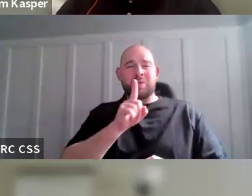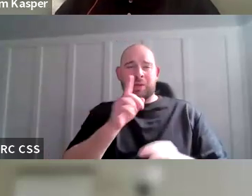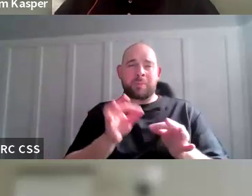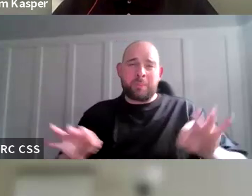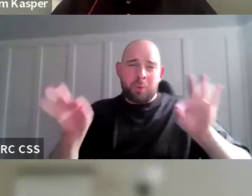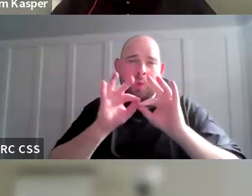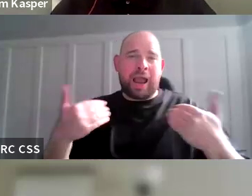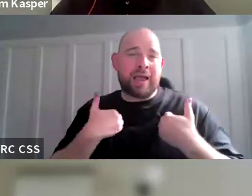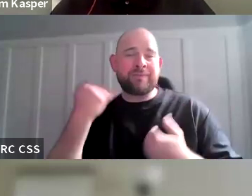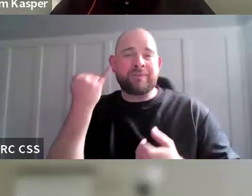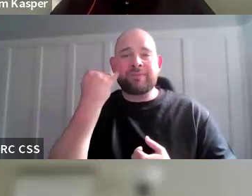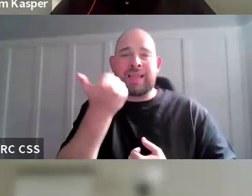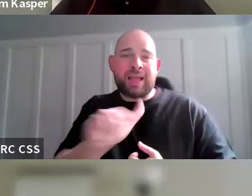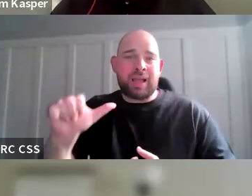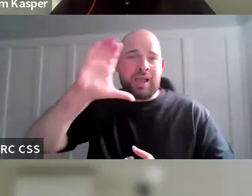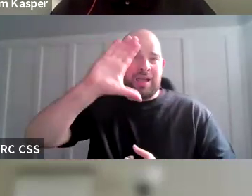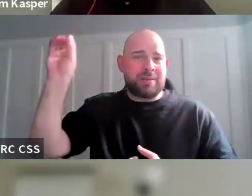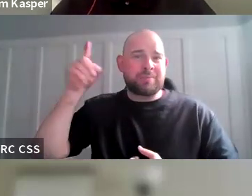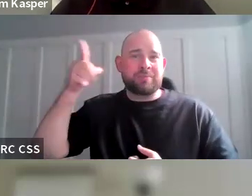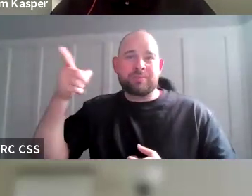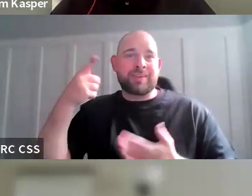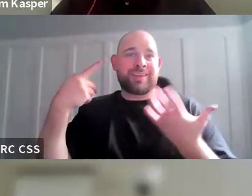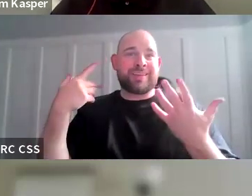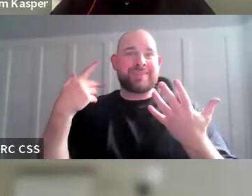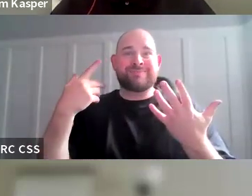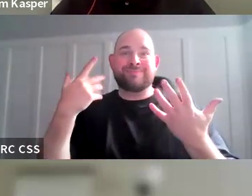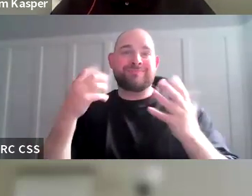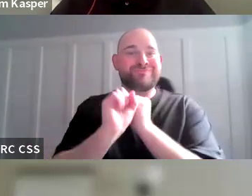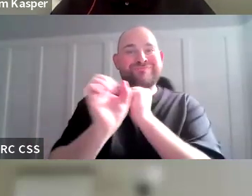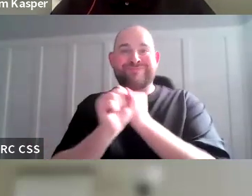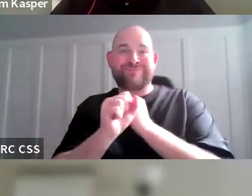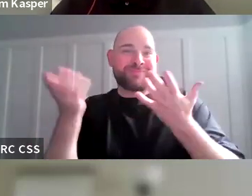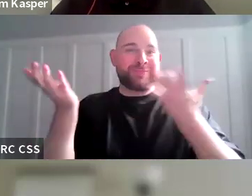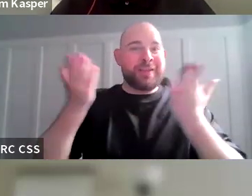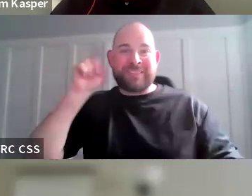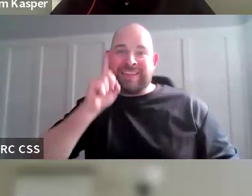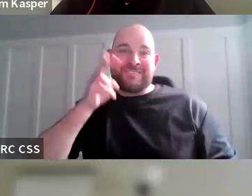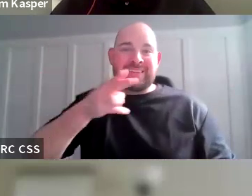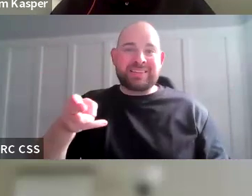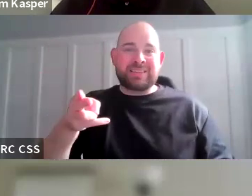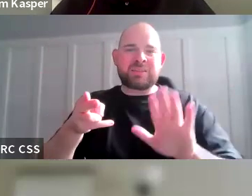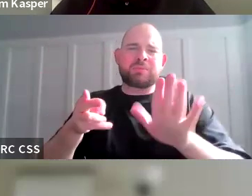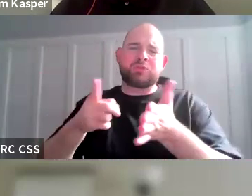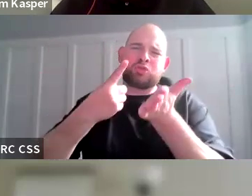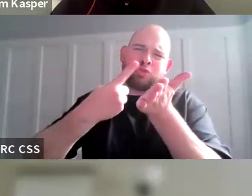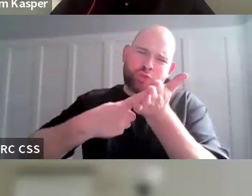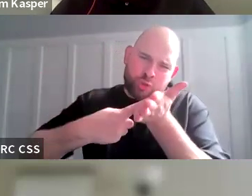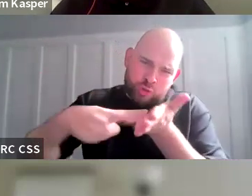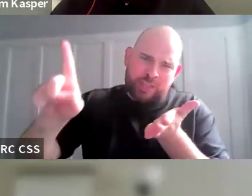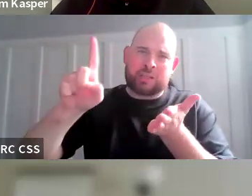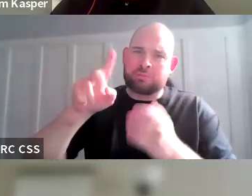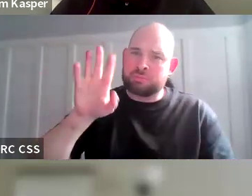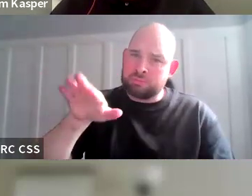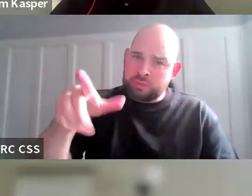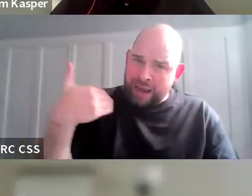All right, now that you see how vital it is to have deaf individuals a part of the company, they may advertise, hey, we've got